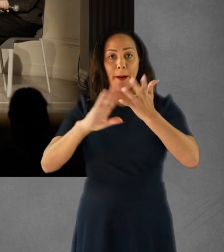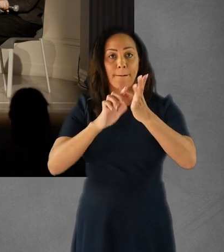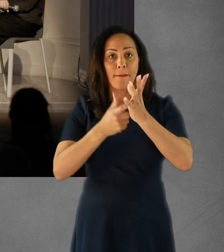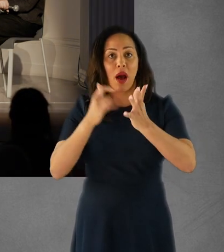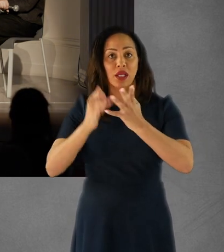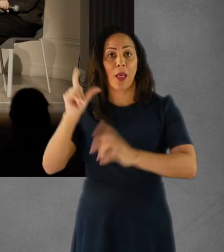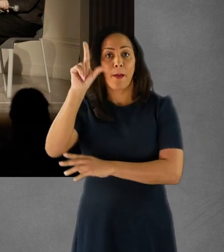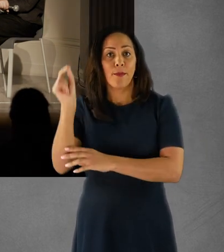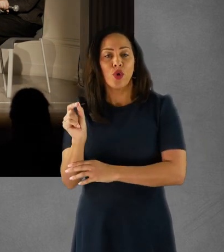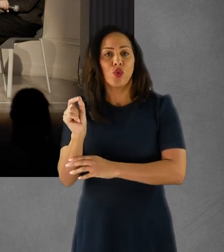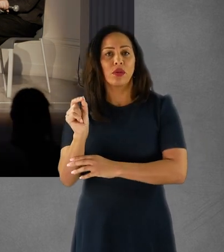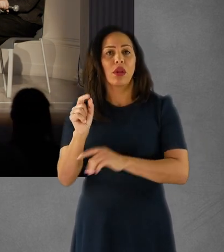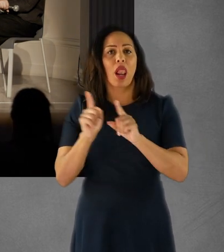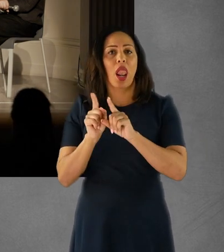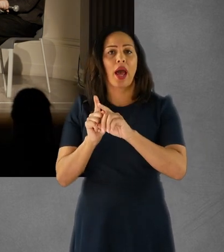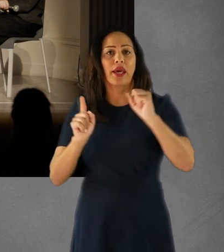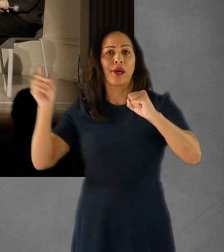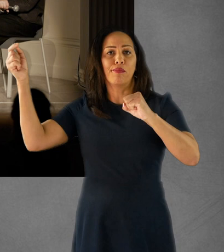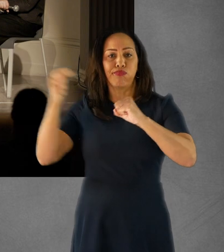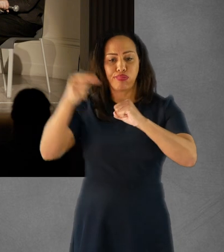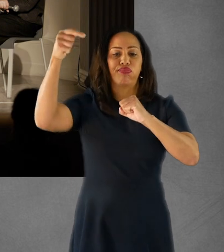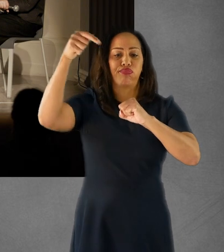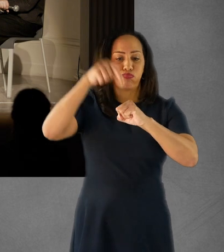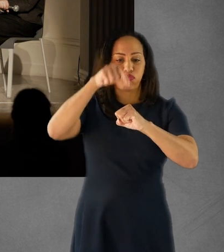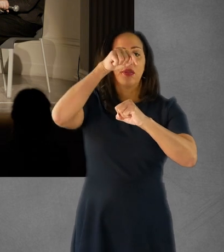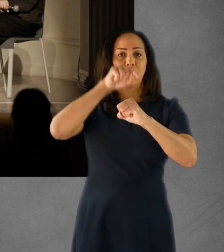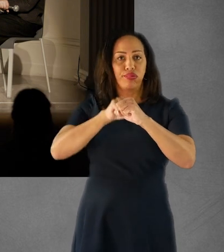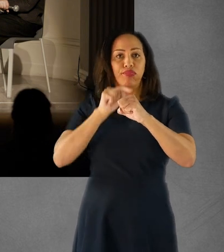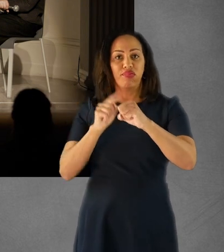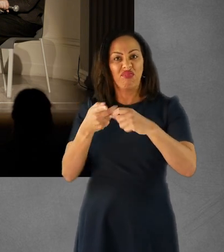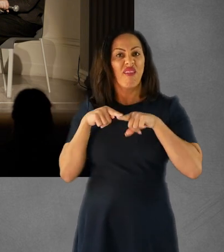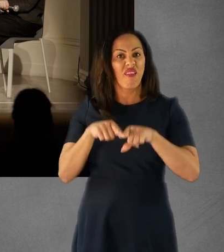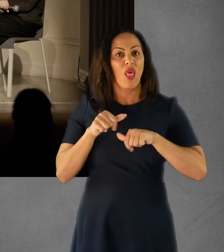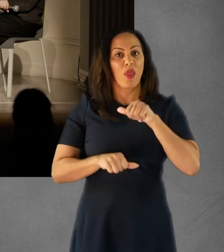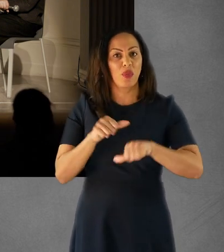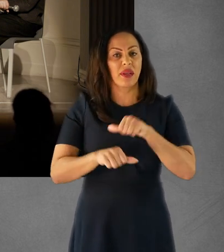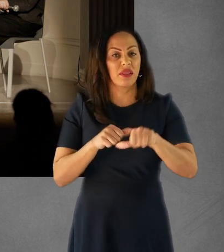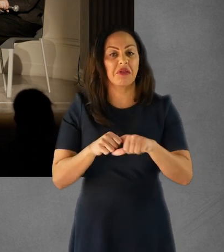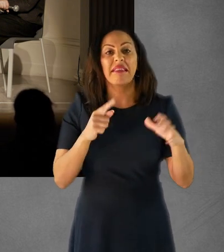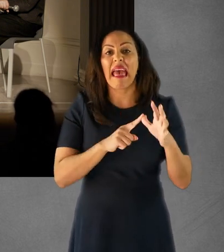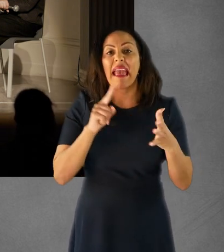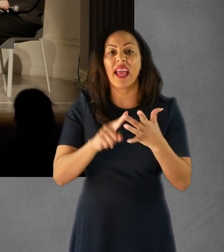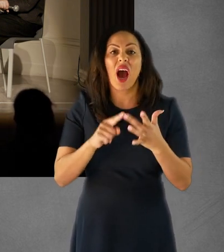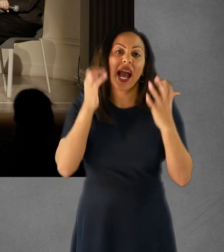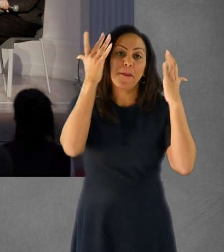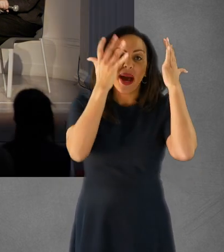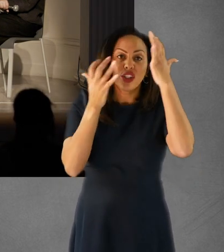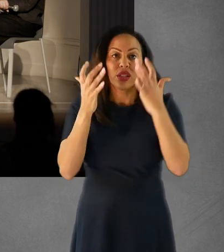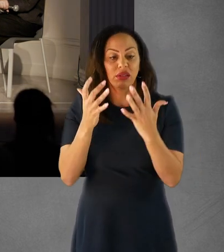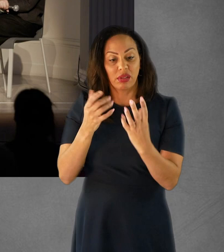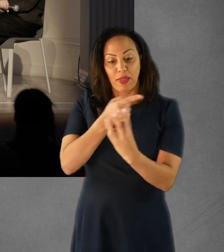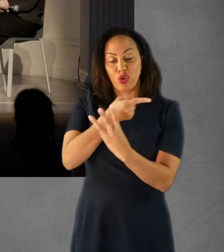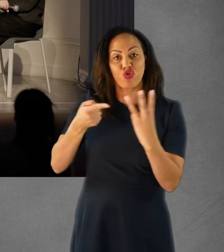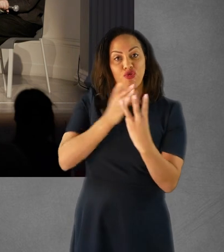The AI kind of imagines like a blend between those. And there's something quite interesting in the way this AI footage moves, which is